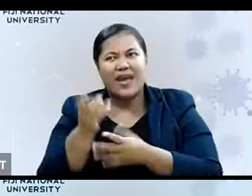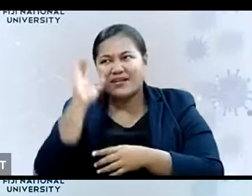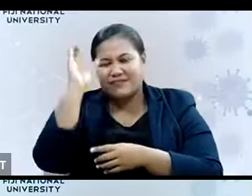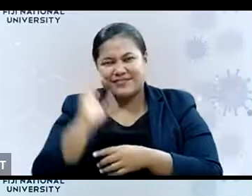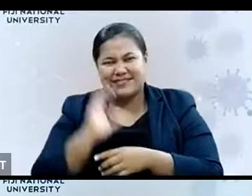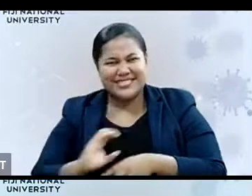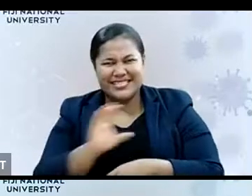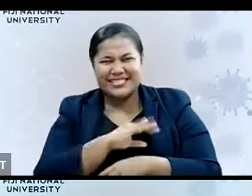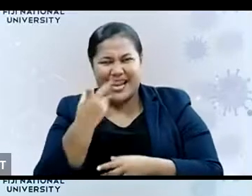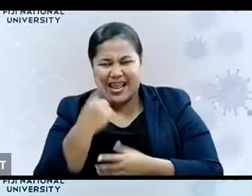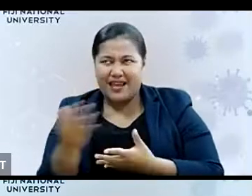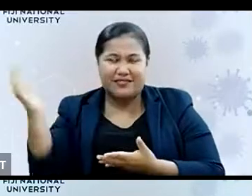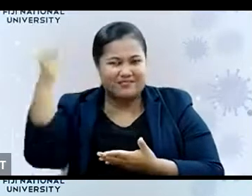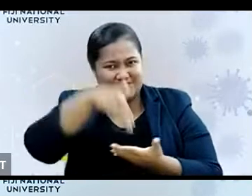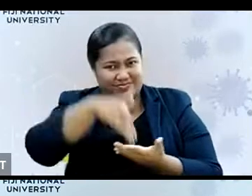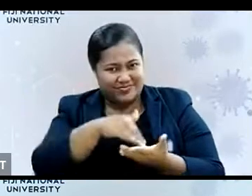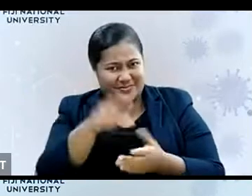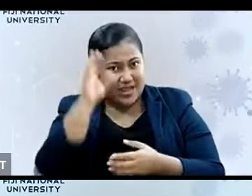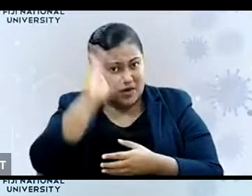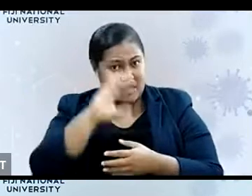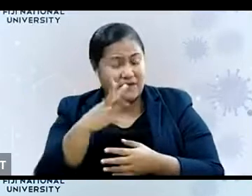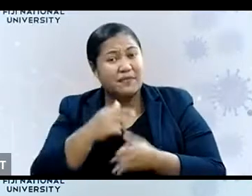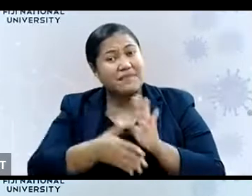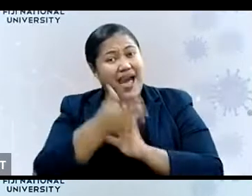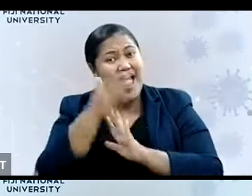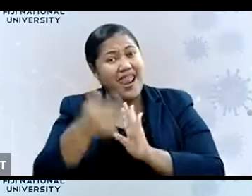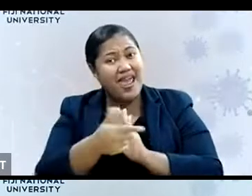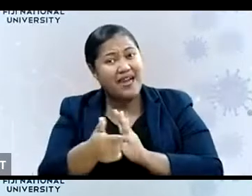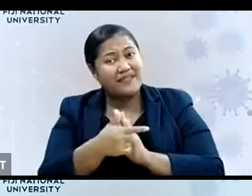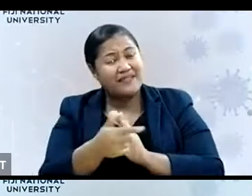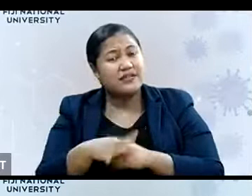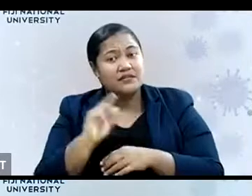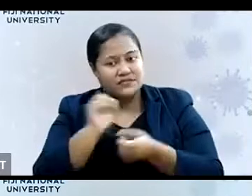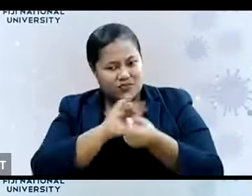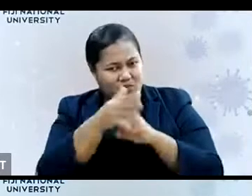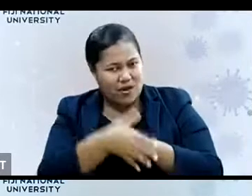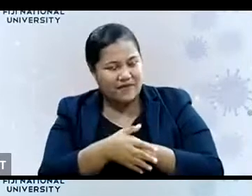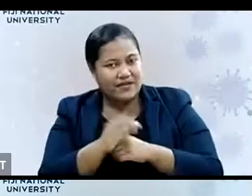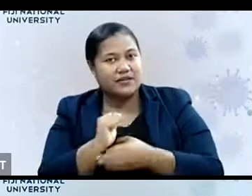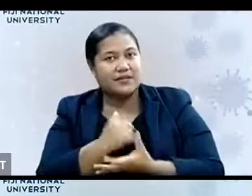high levels of COVID cases, and they likely had COVID